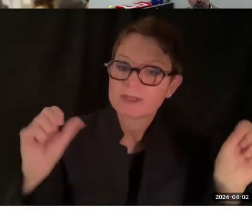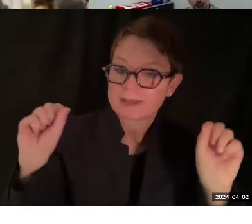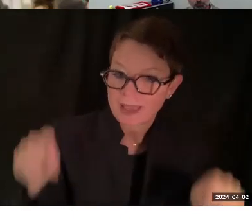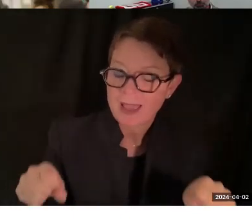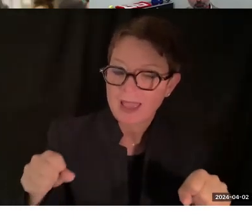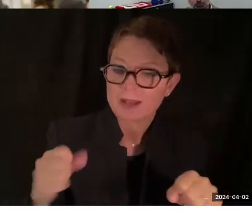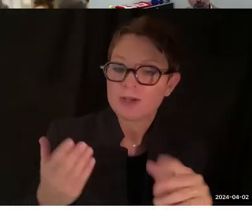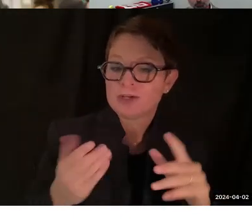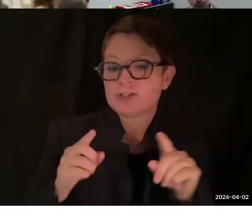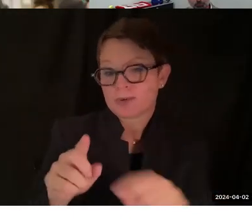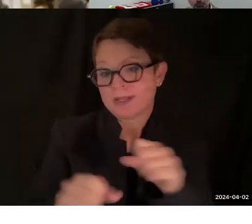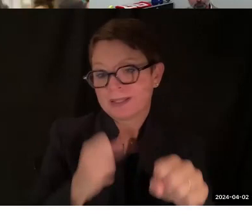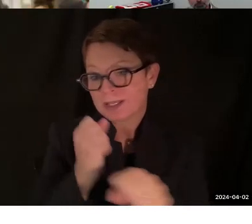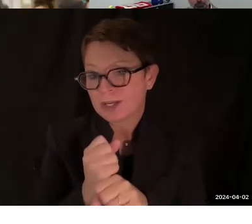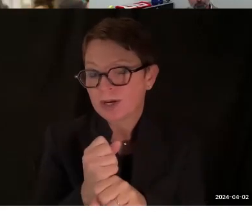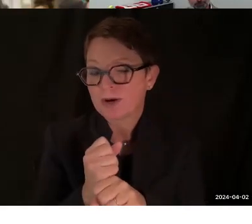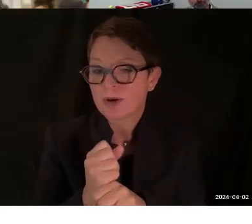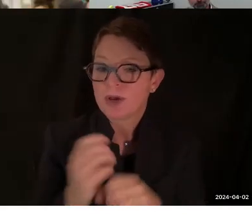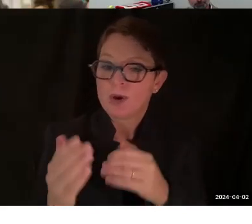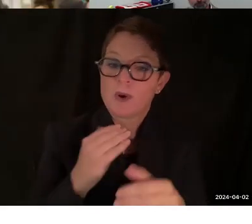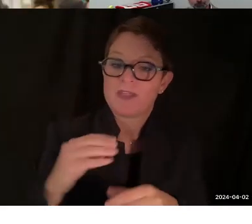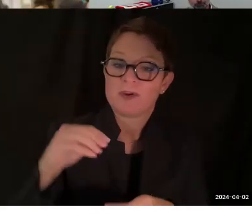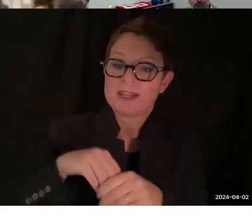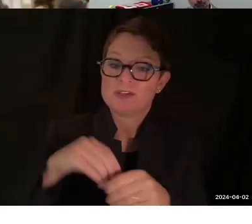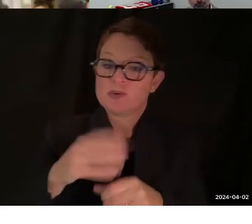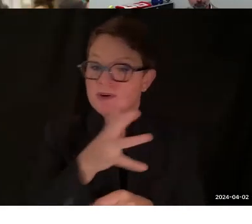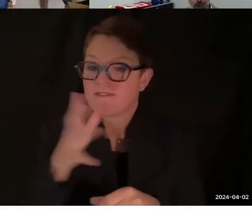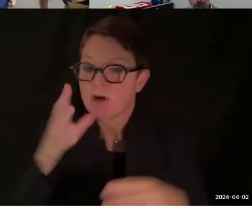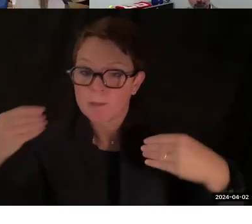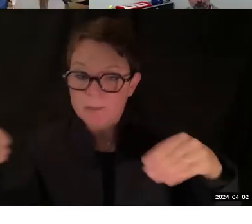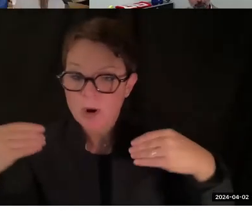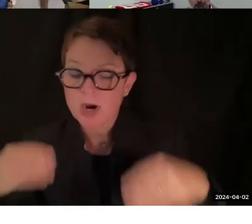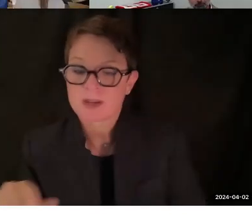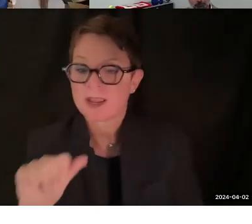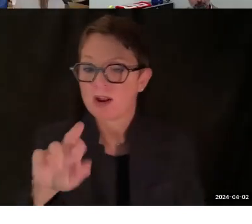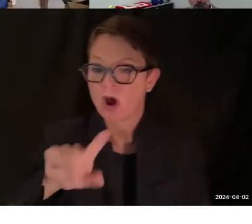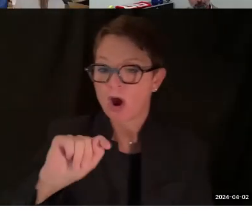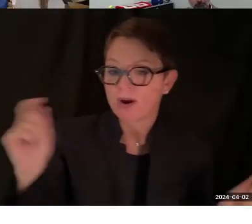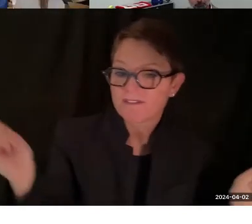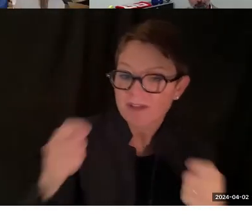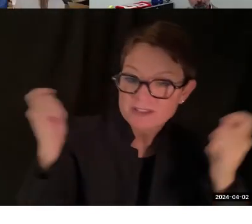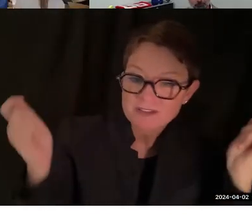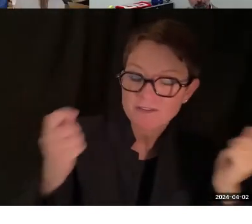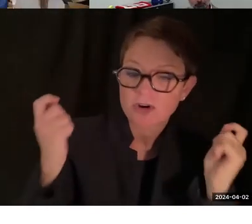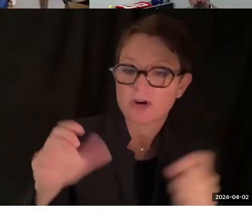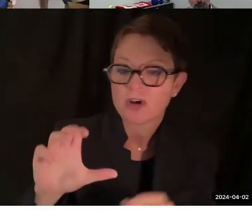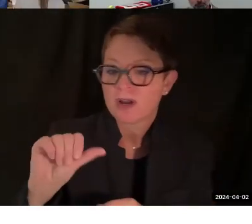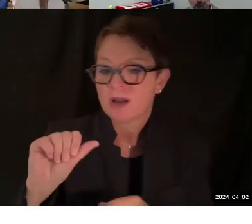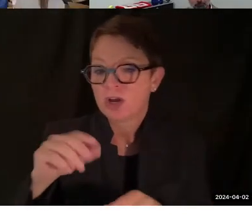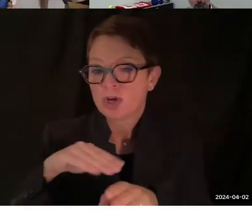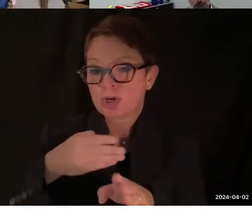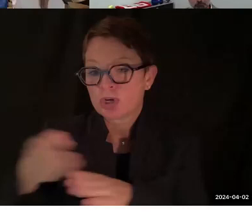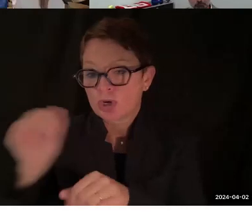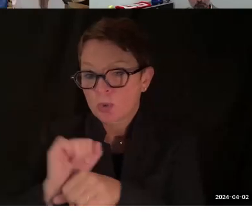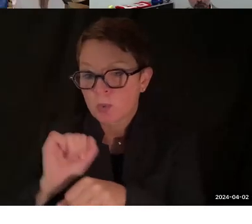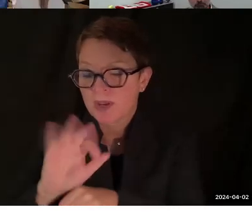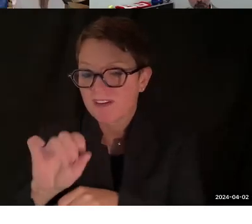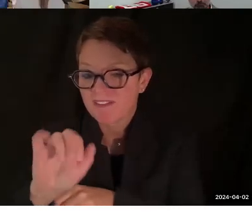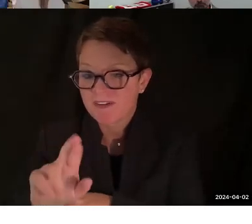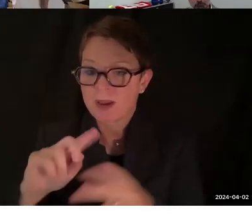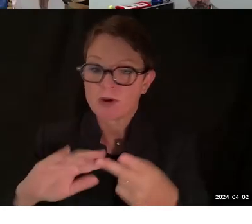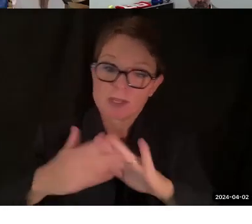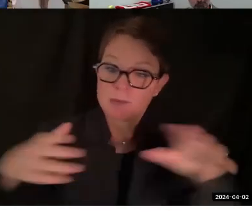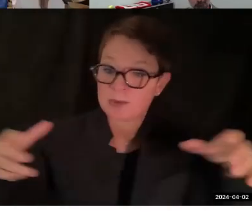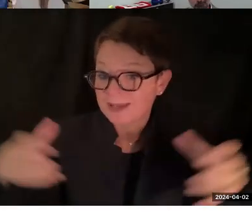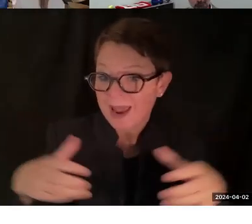utilized throughout the year, whether that's for indoor farmers market, an arts festival, career fair, community gathering, or